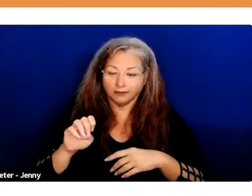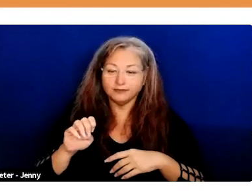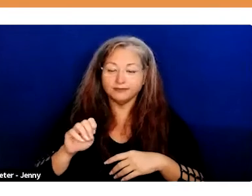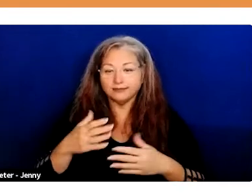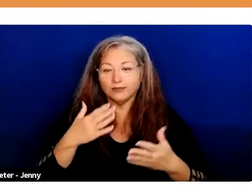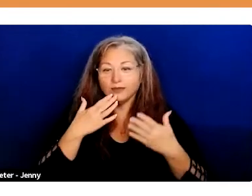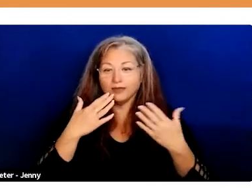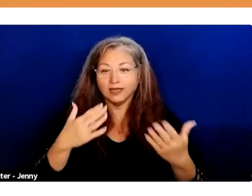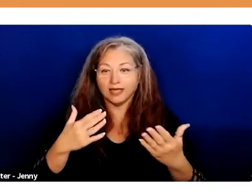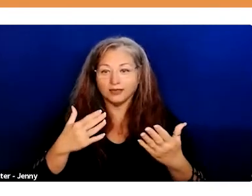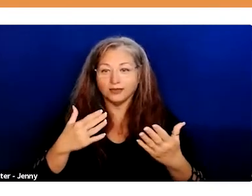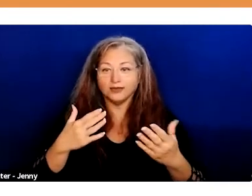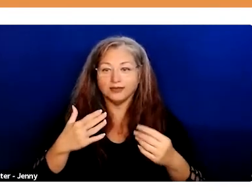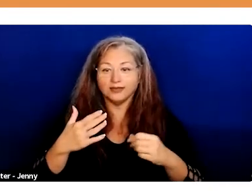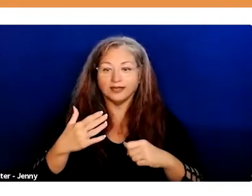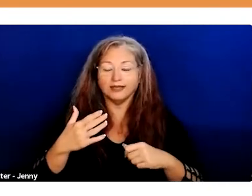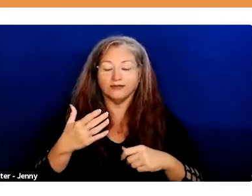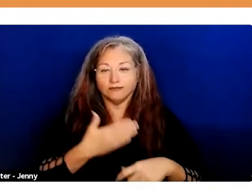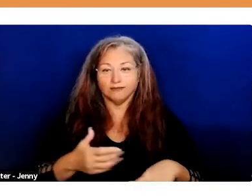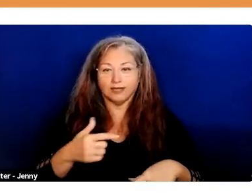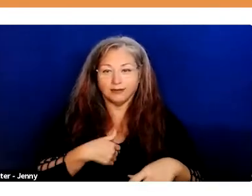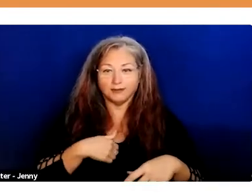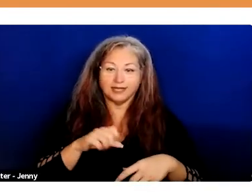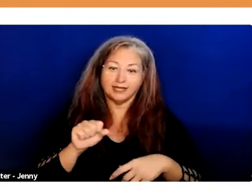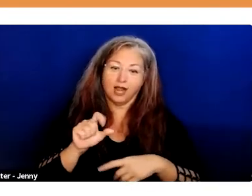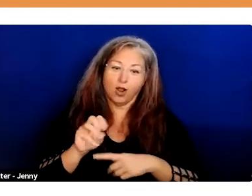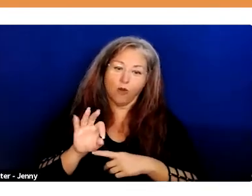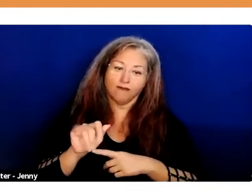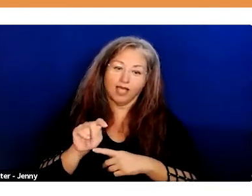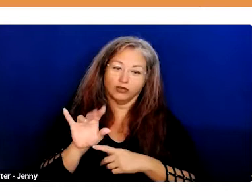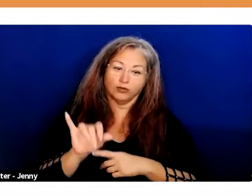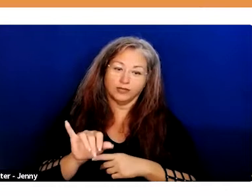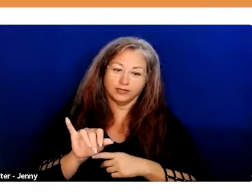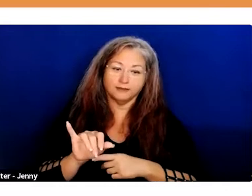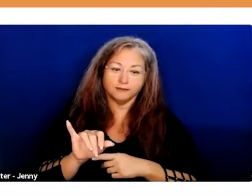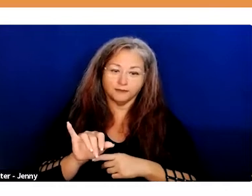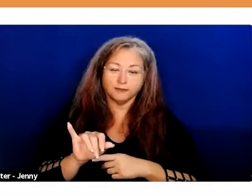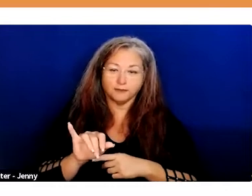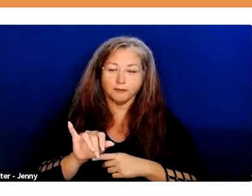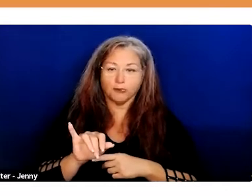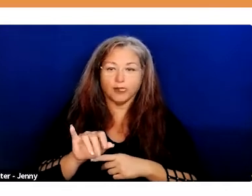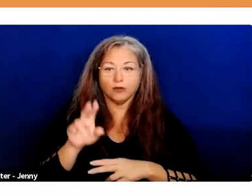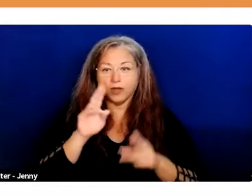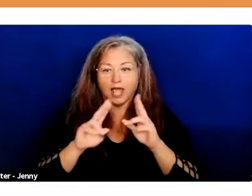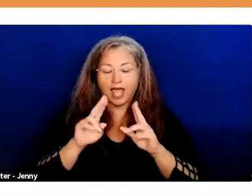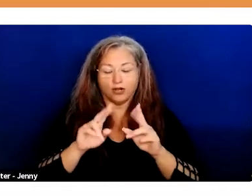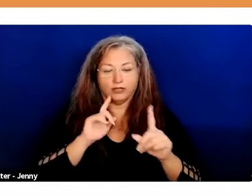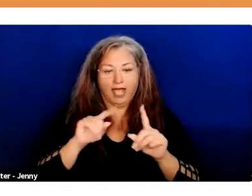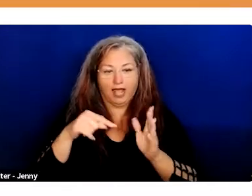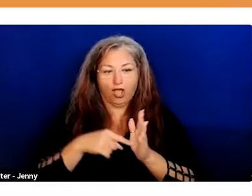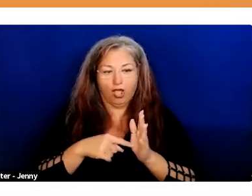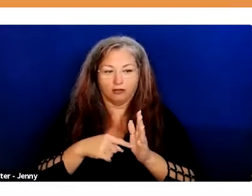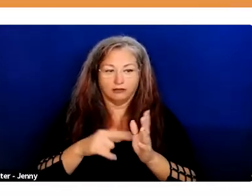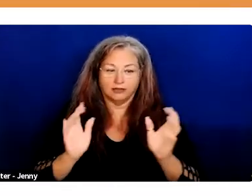Thank you for having me, Slow Factory, for honoring this dialogue and this